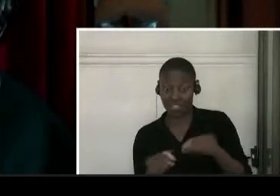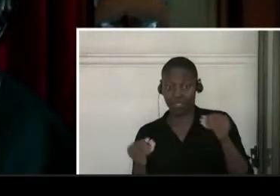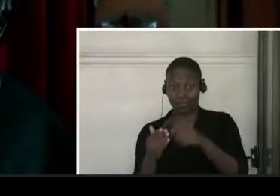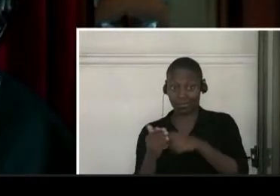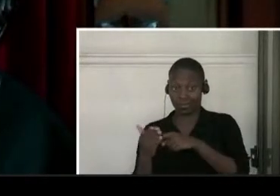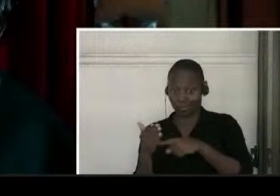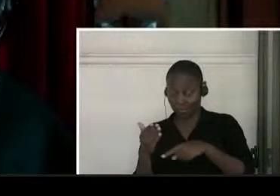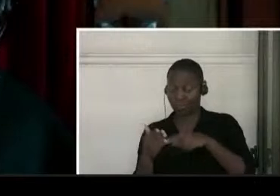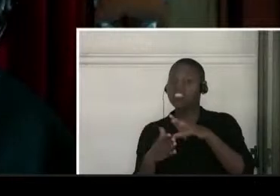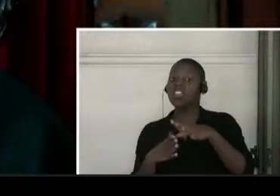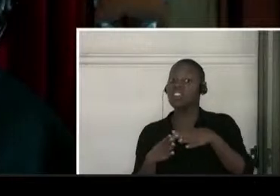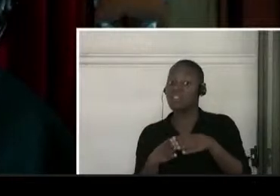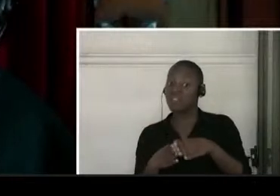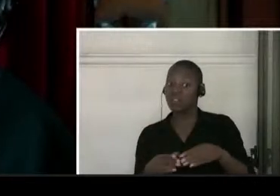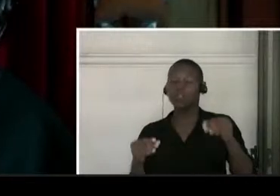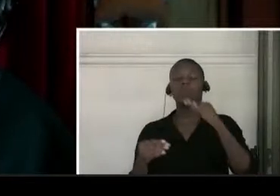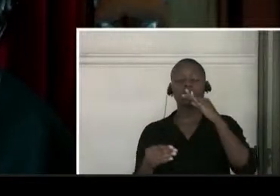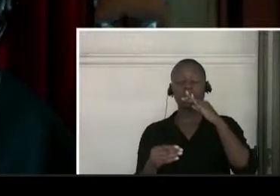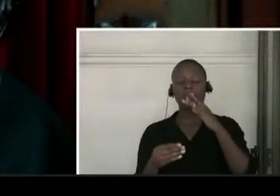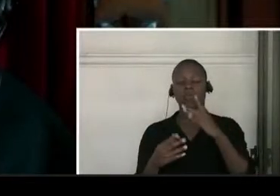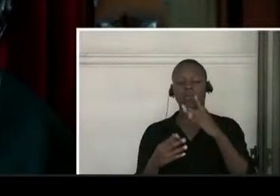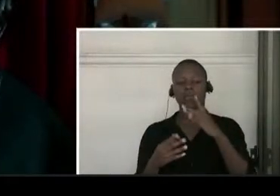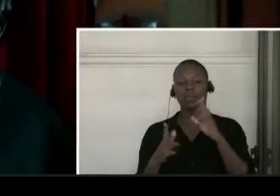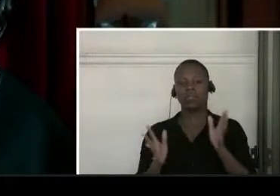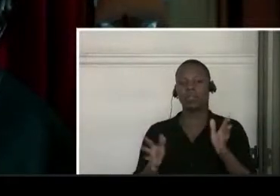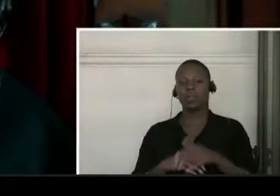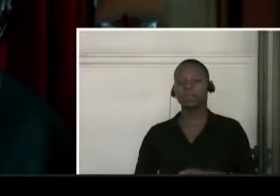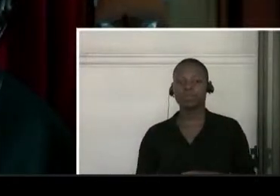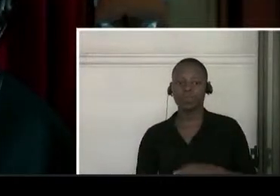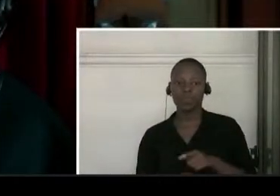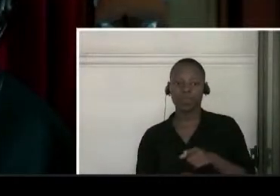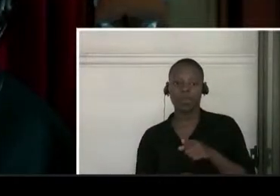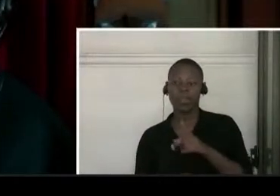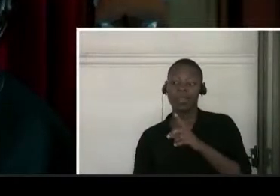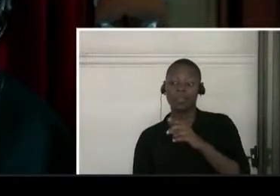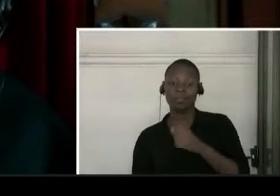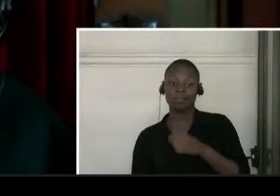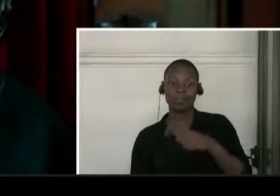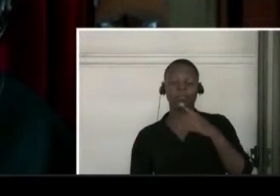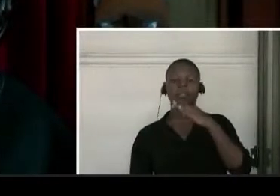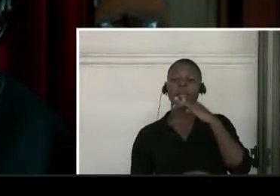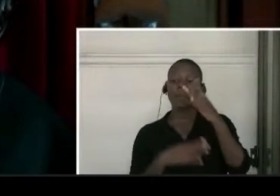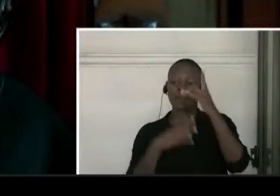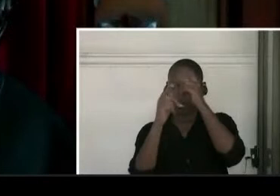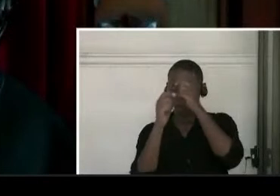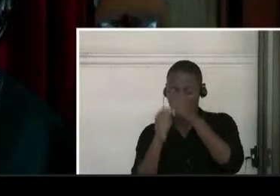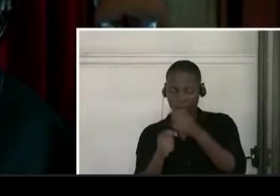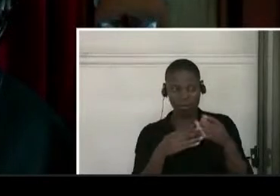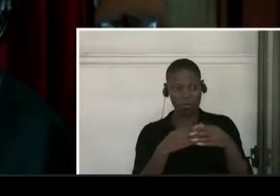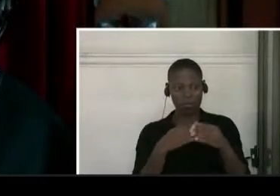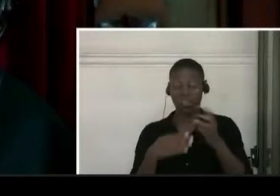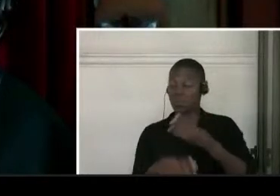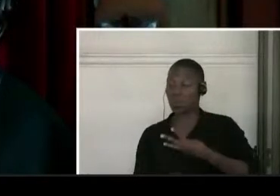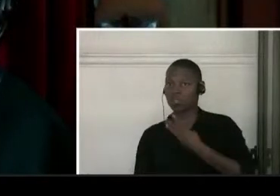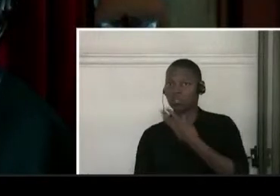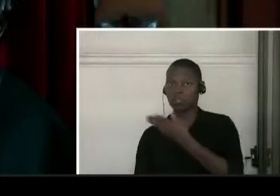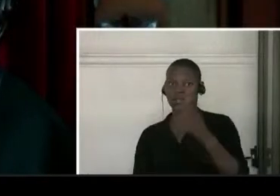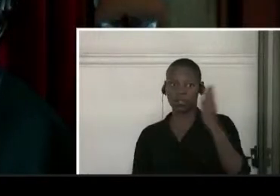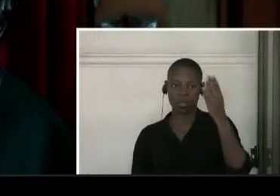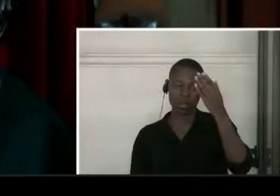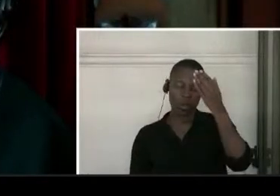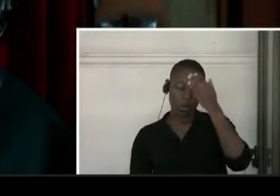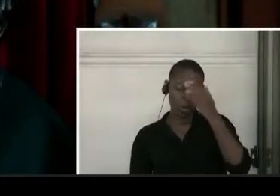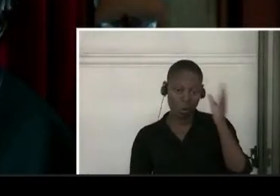all votes will thus be concluded. Once more, honorable members, I wish to take this opportunity to